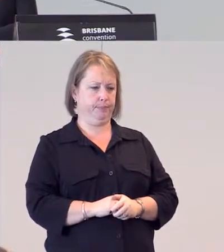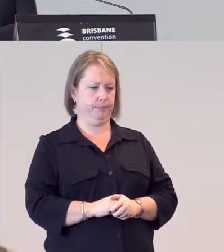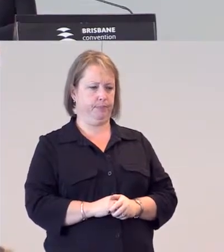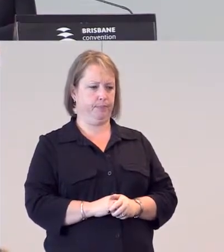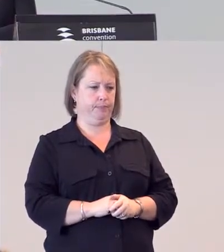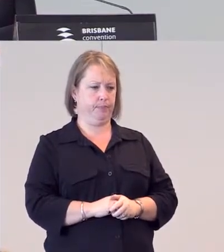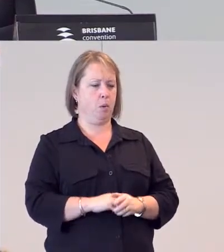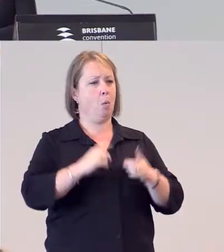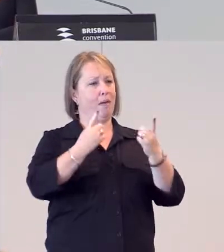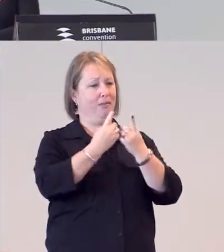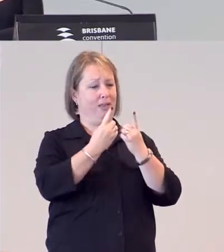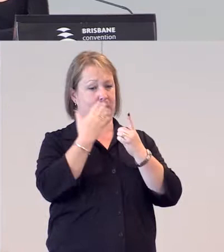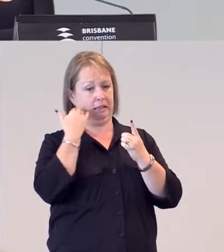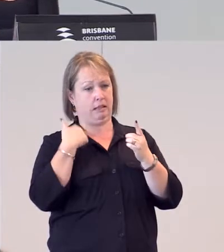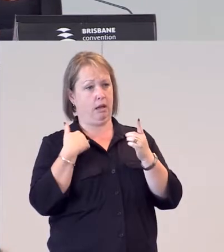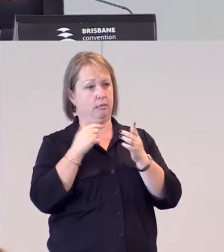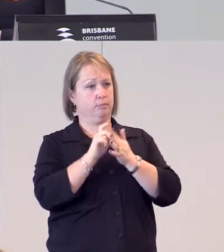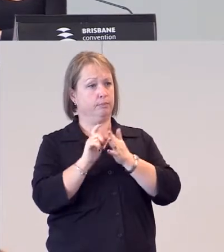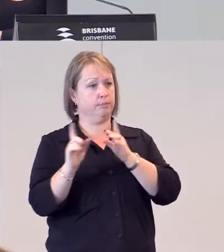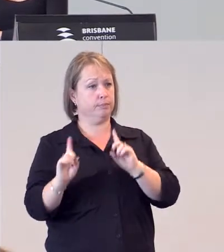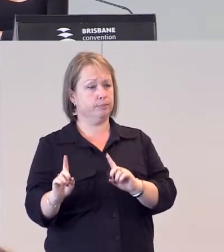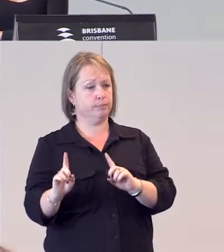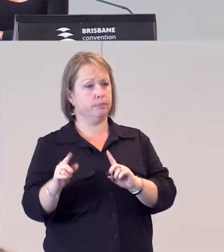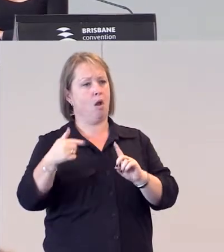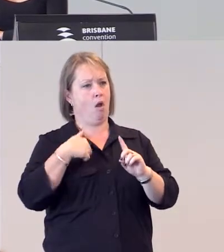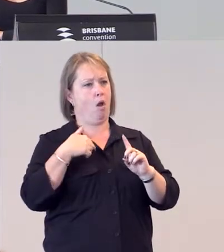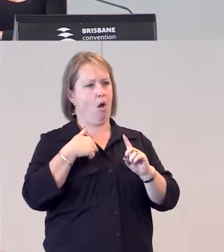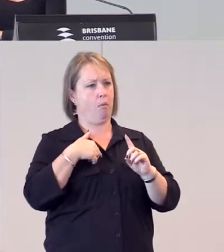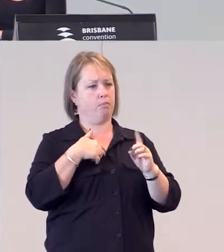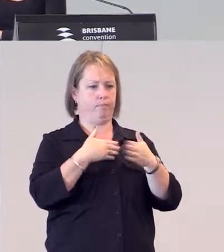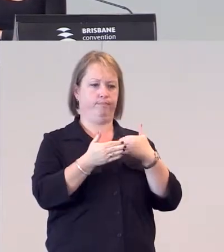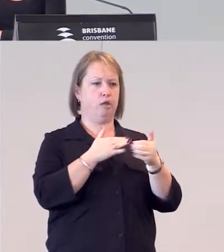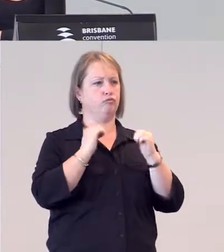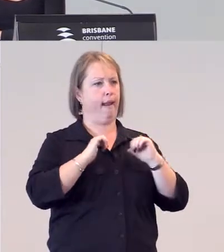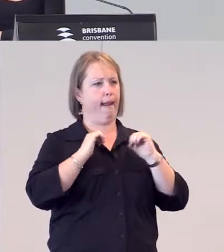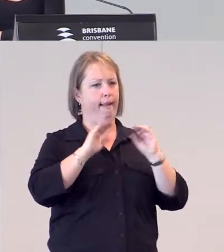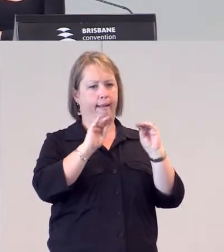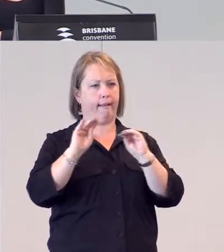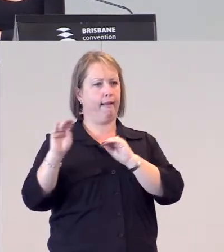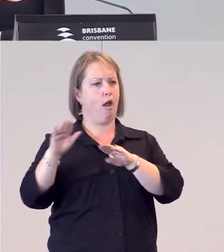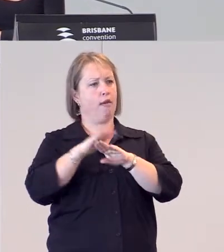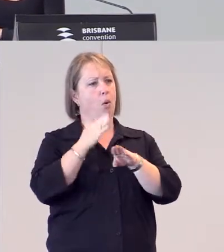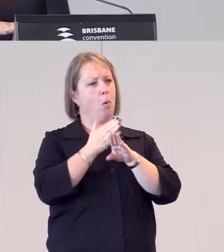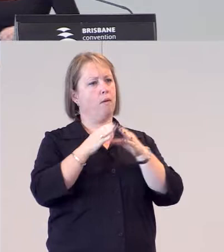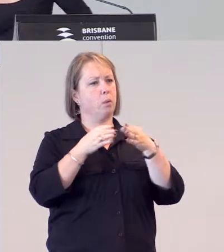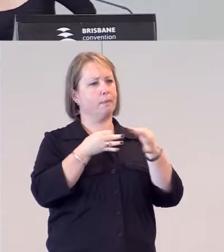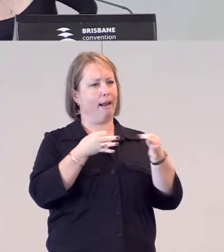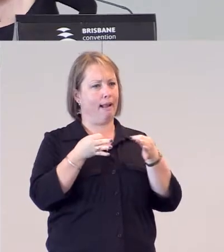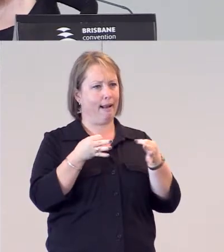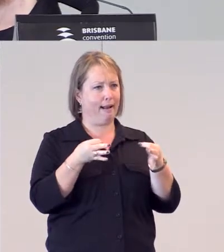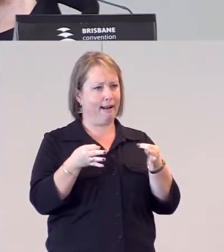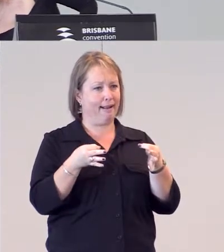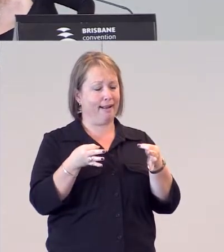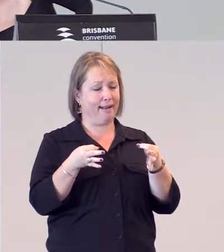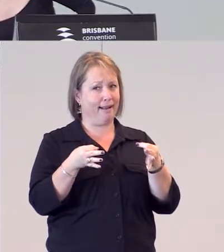of the things that I've been doing lately is running training on how to do workforce planning.